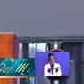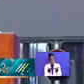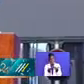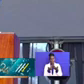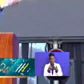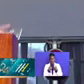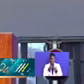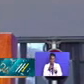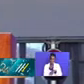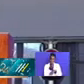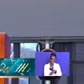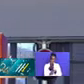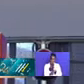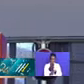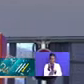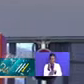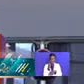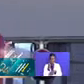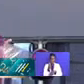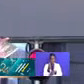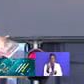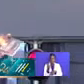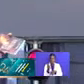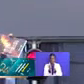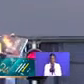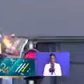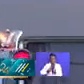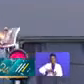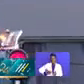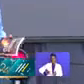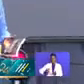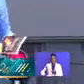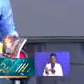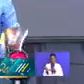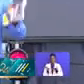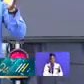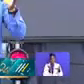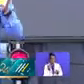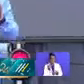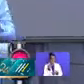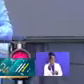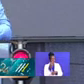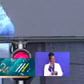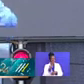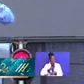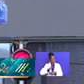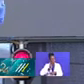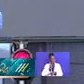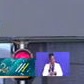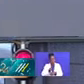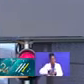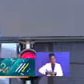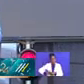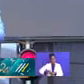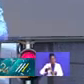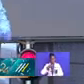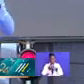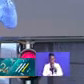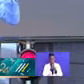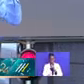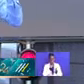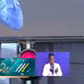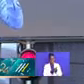have about maybe 400 left I came with with 500 of them I have about 400 left so we're going to make